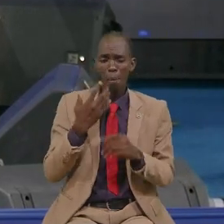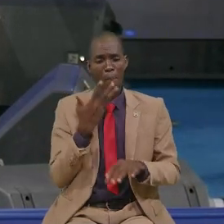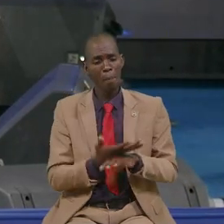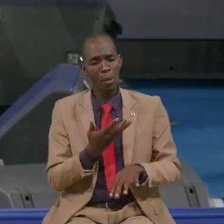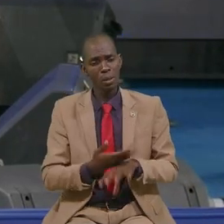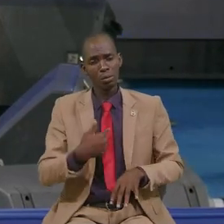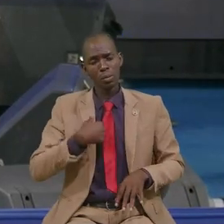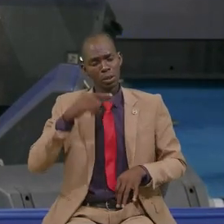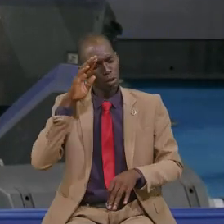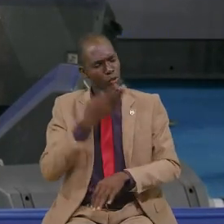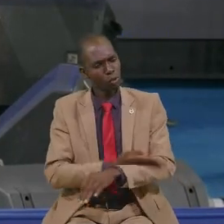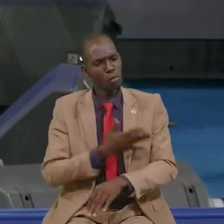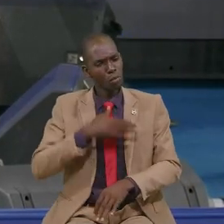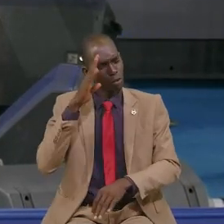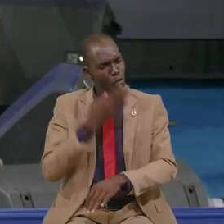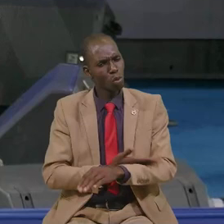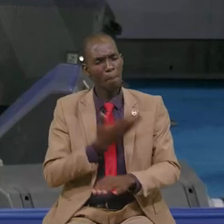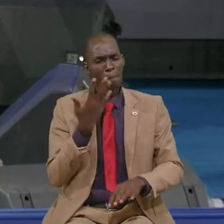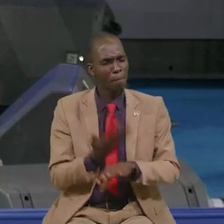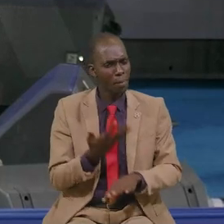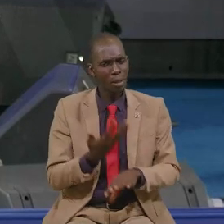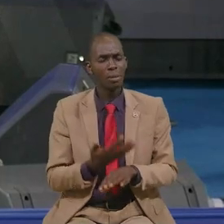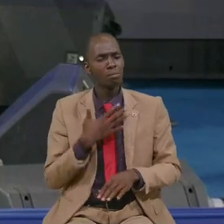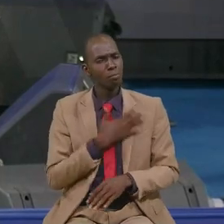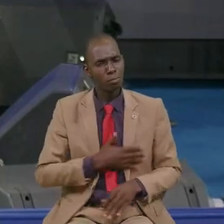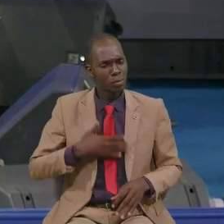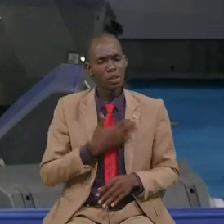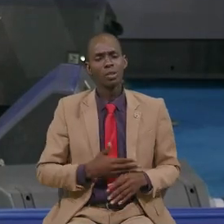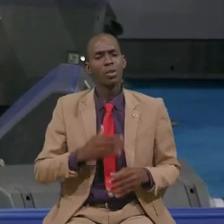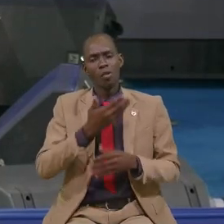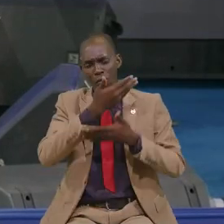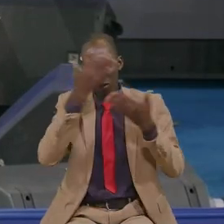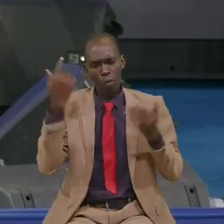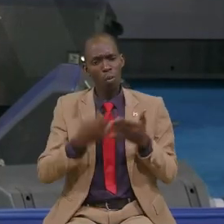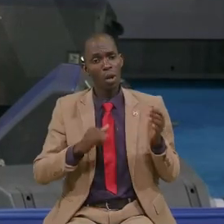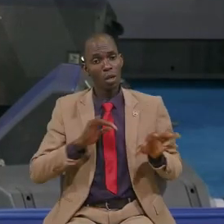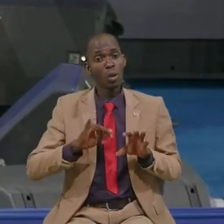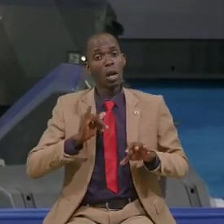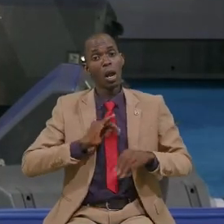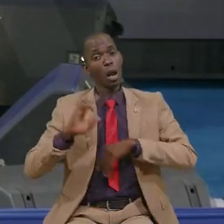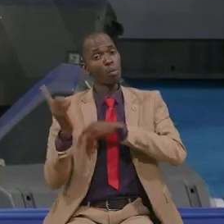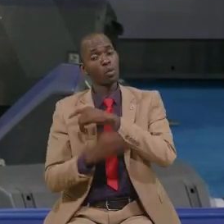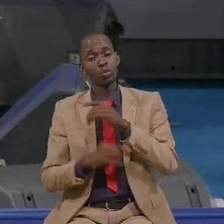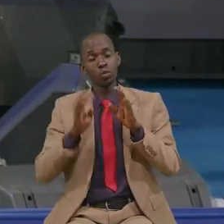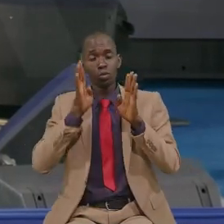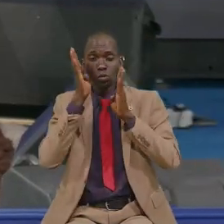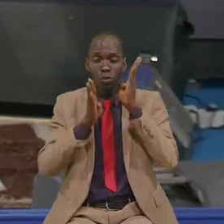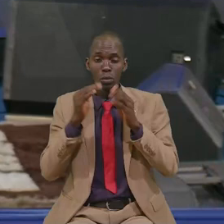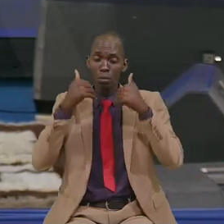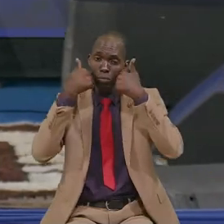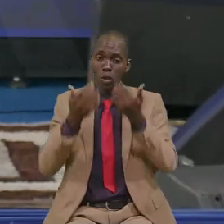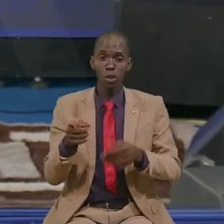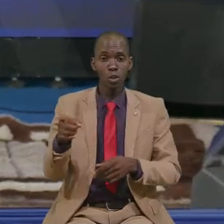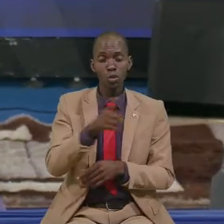please, please forget what I did. I put you to shame when I beat you in front of